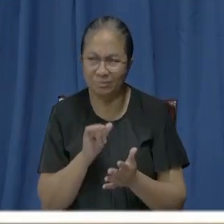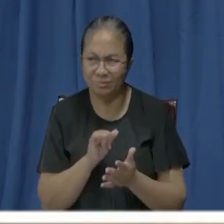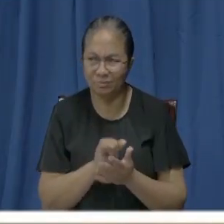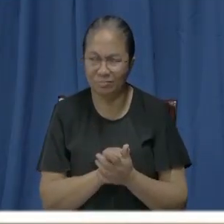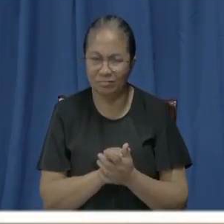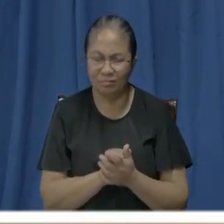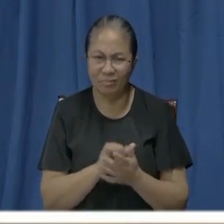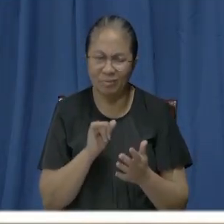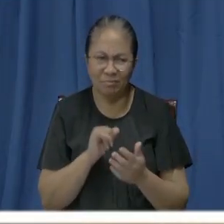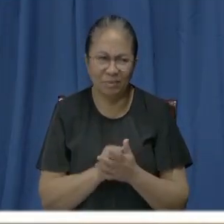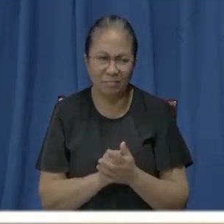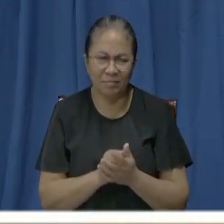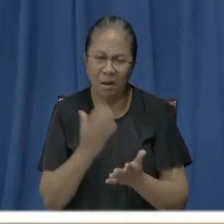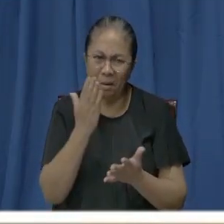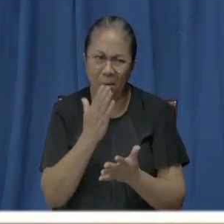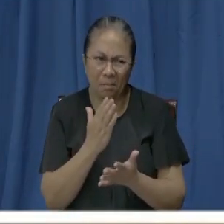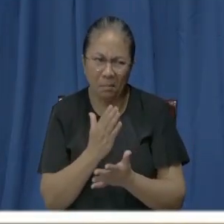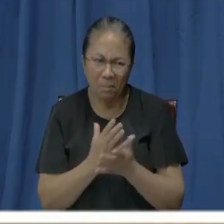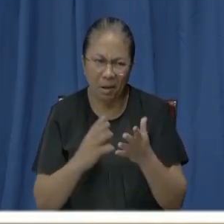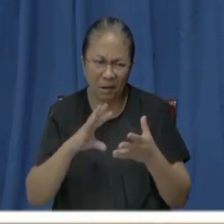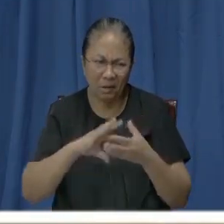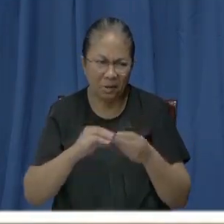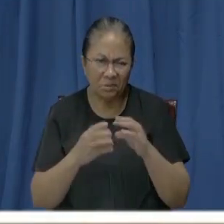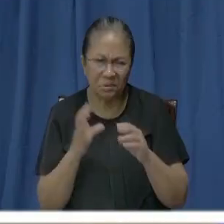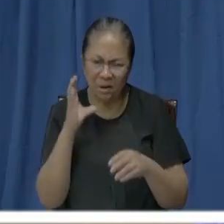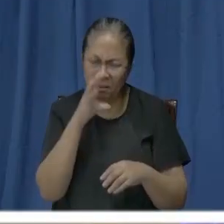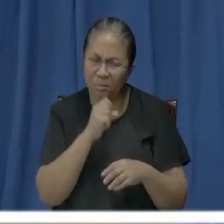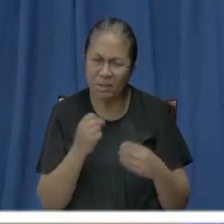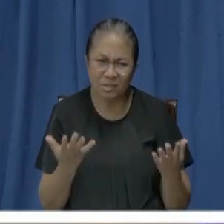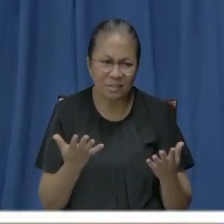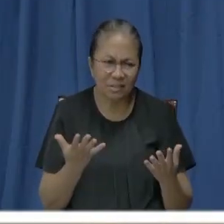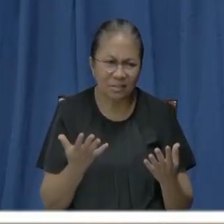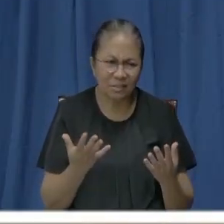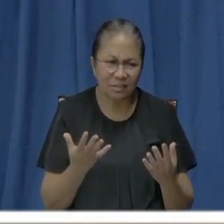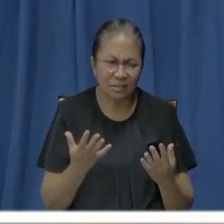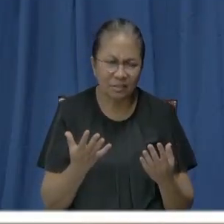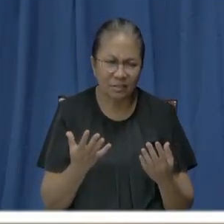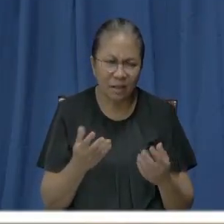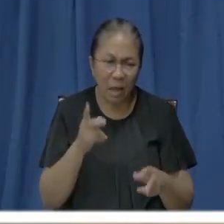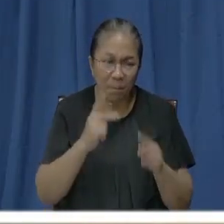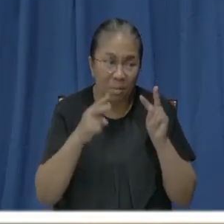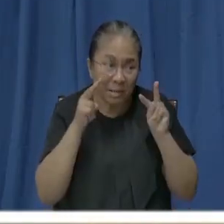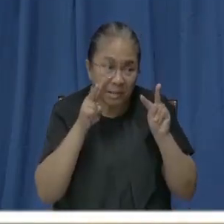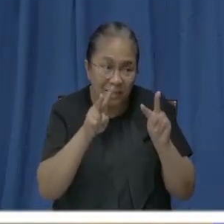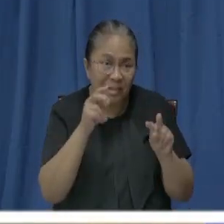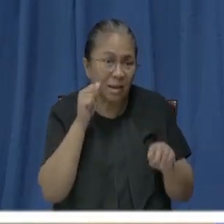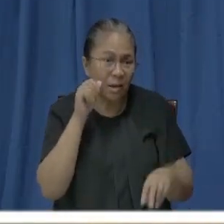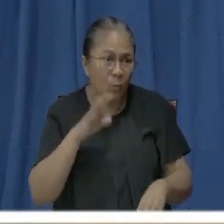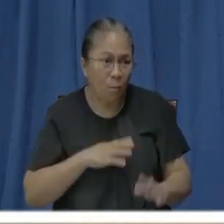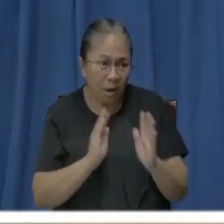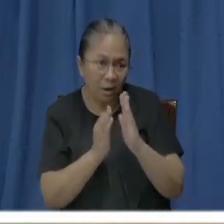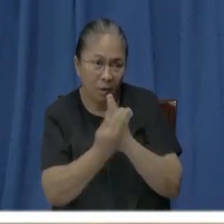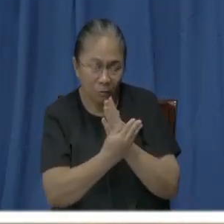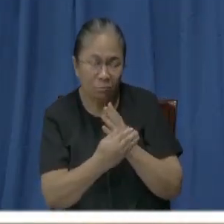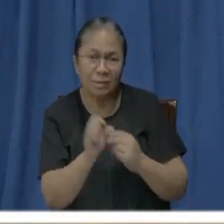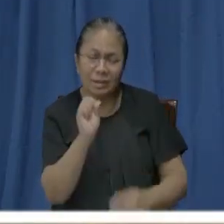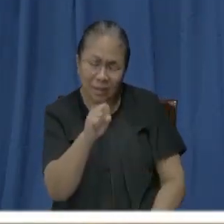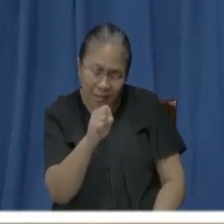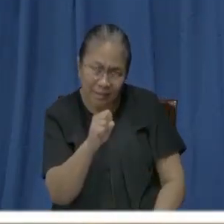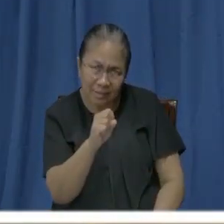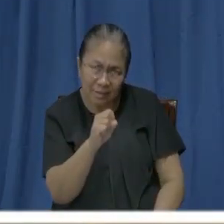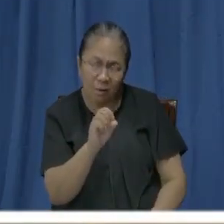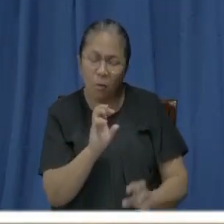story. Because if she was accused of committing adultery, that's okay, well,